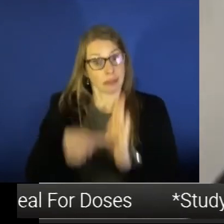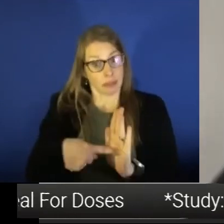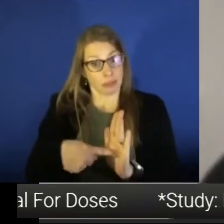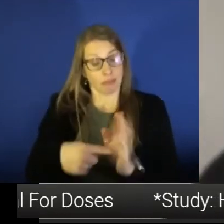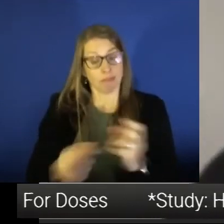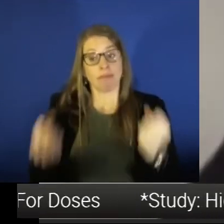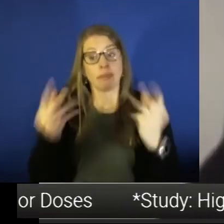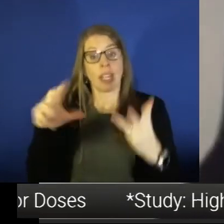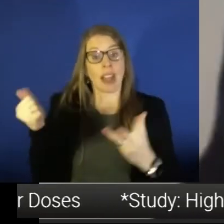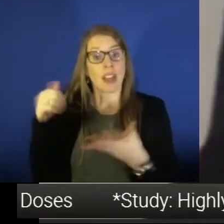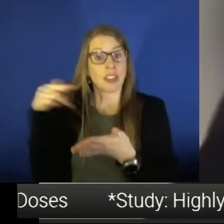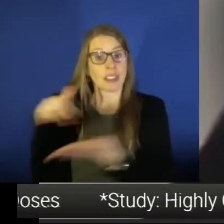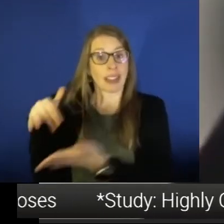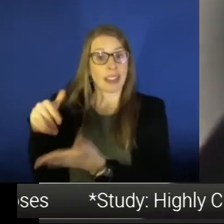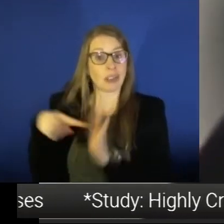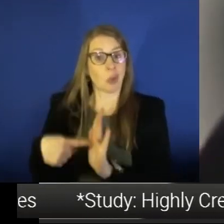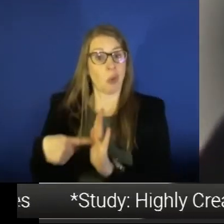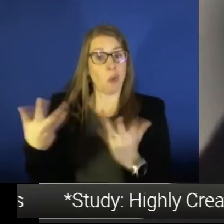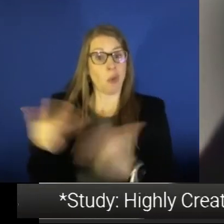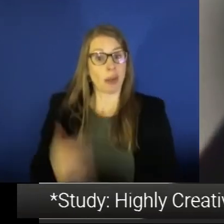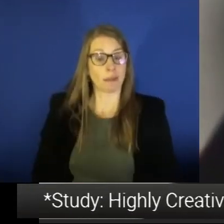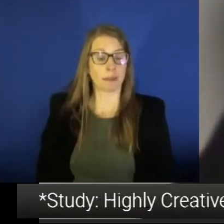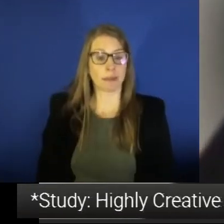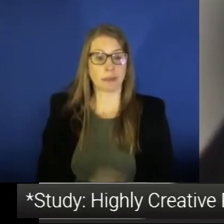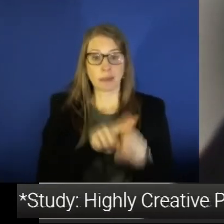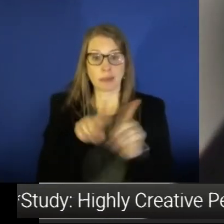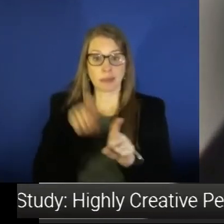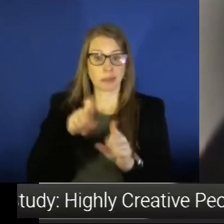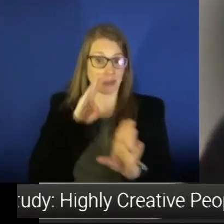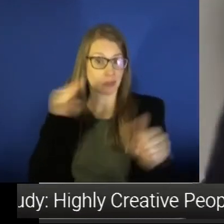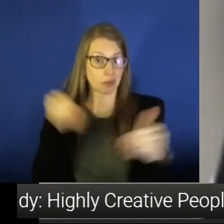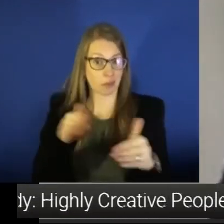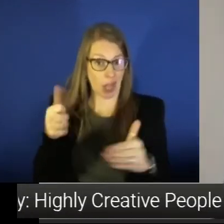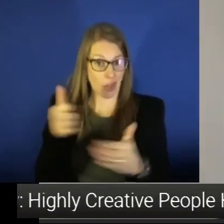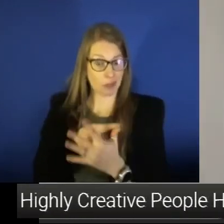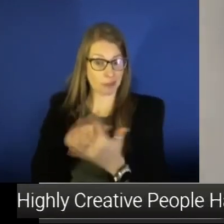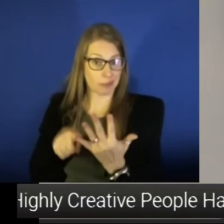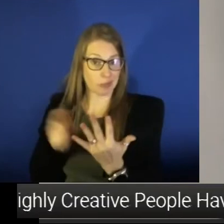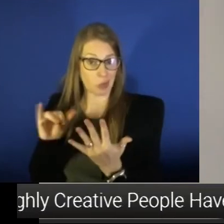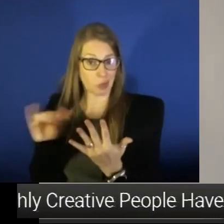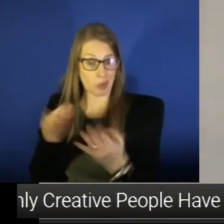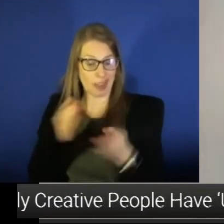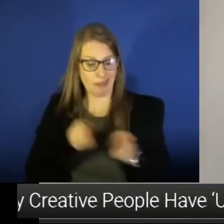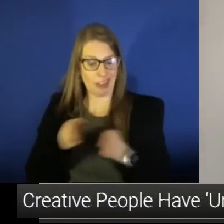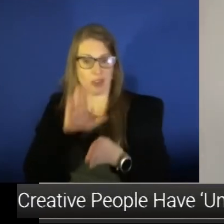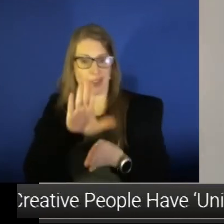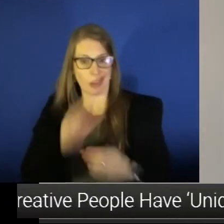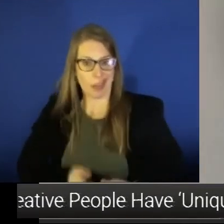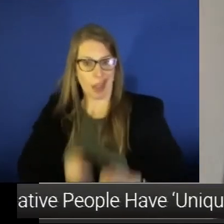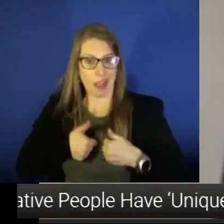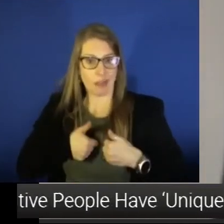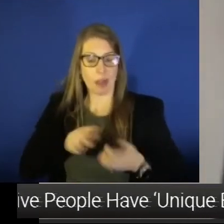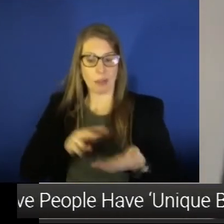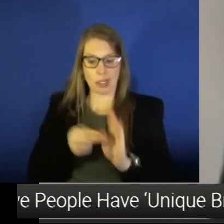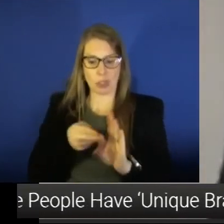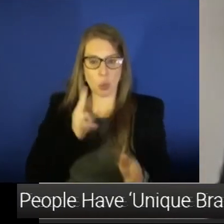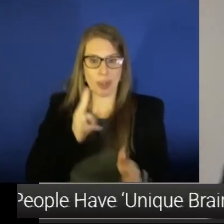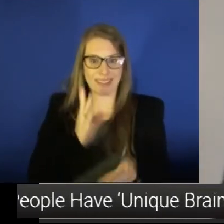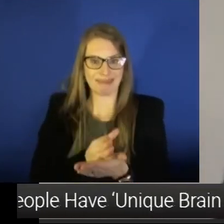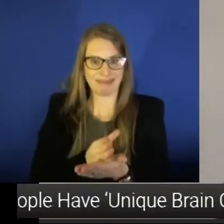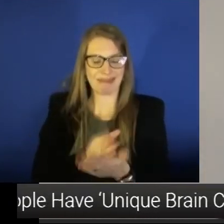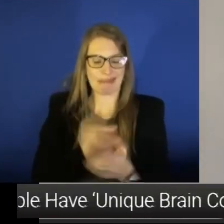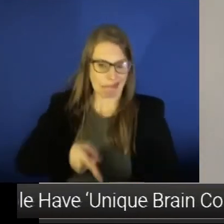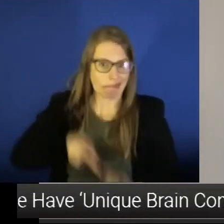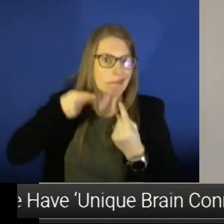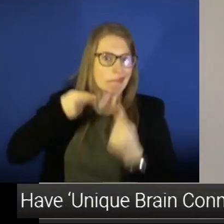other studies highlight is that we also need to focus on other factors in an individual's life that makes quitting more difficult. So